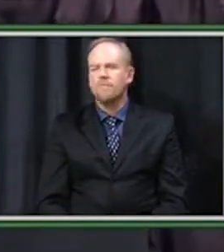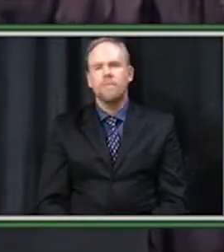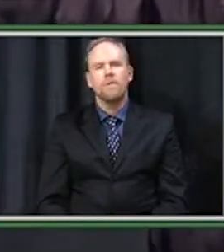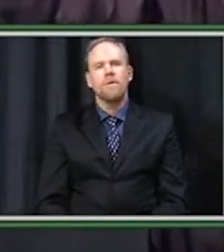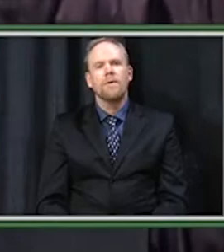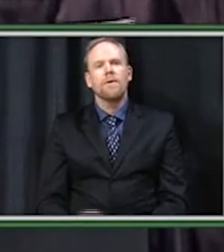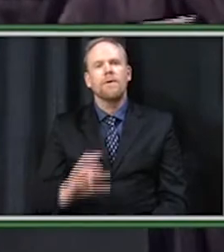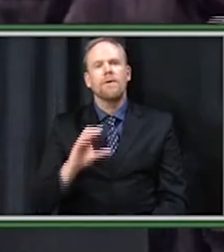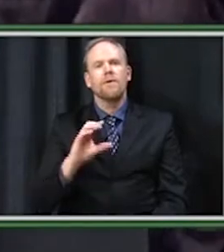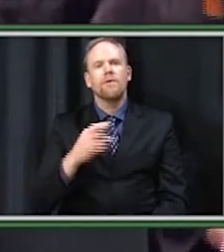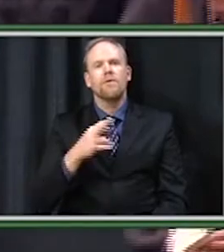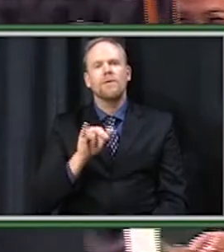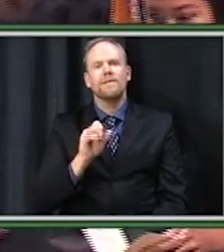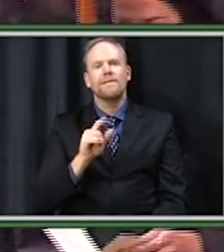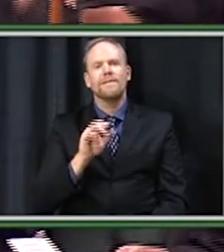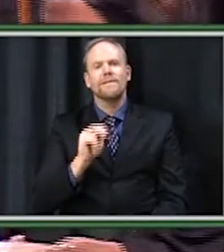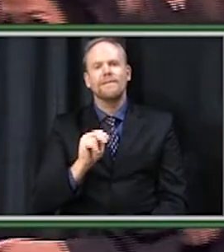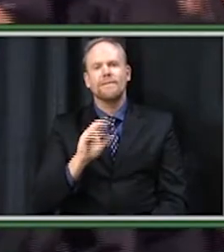Kristen Clark.